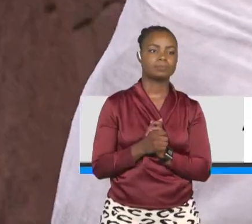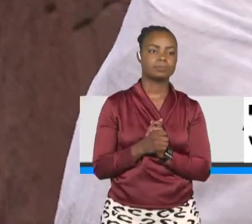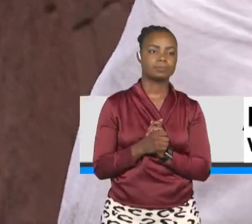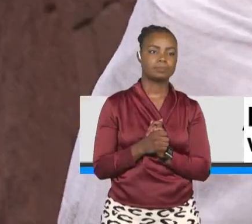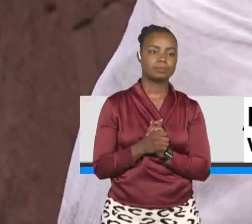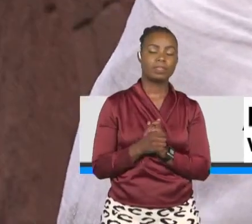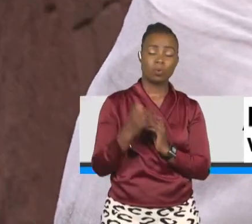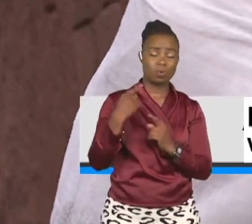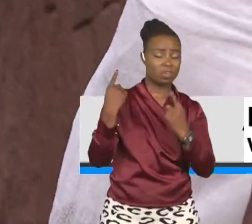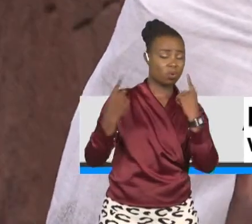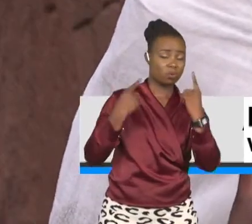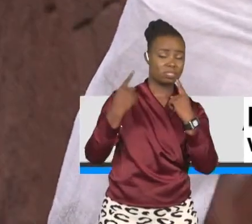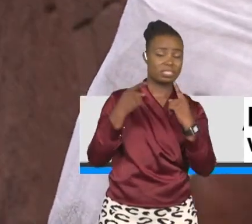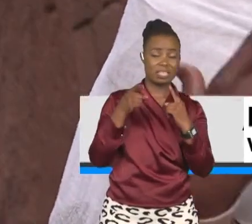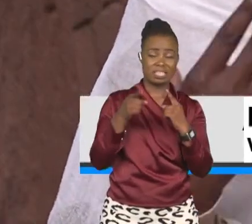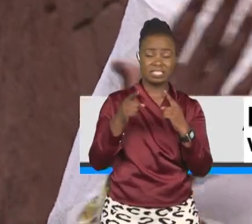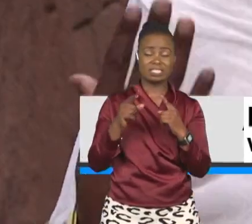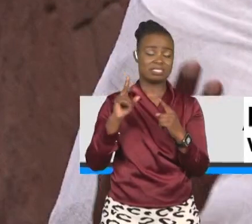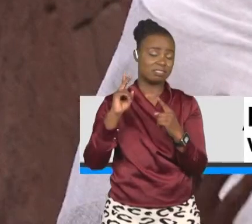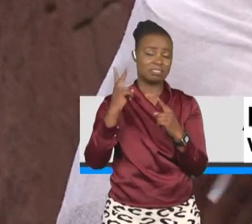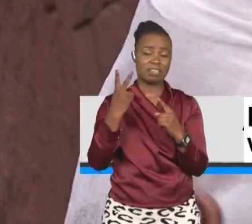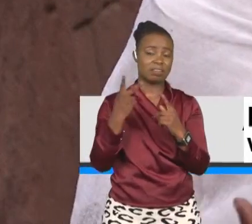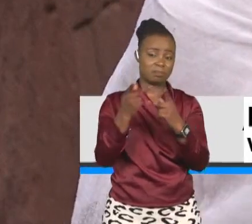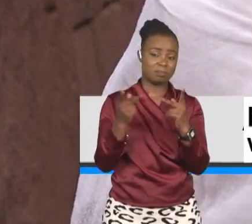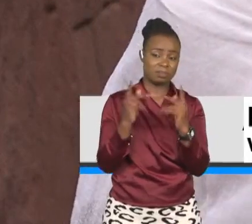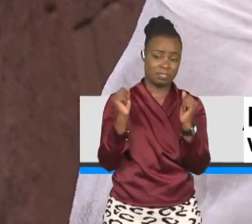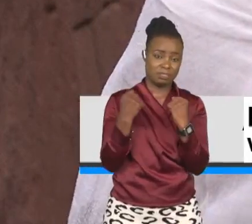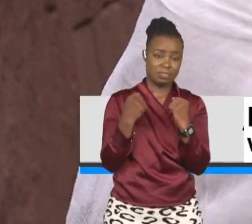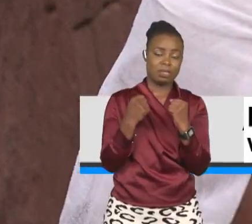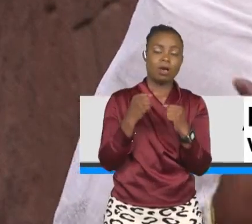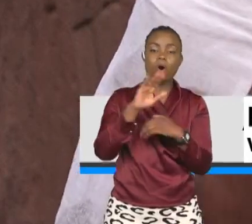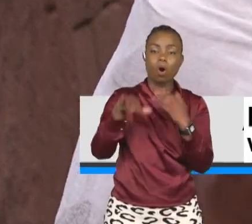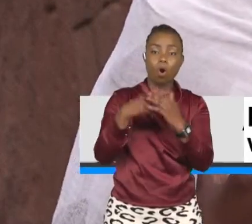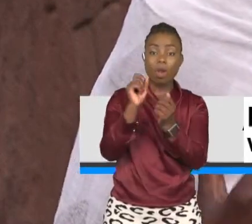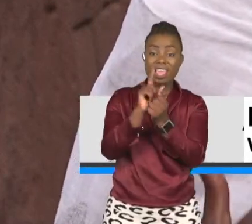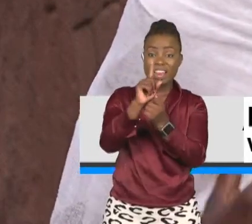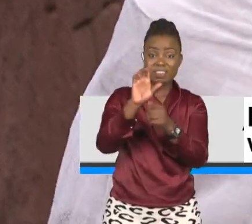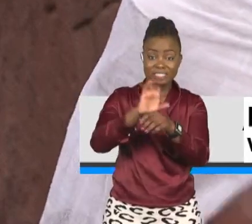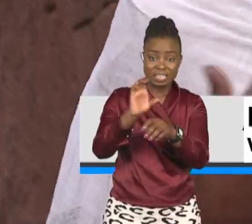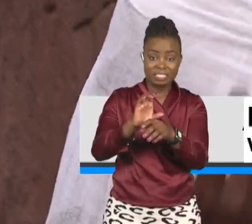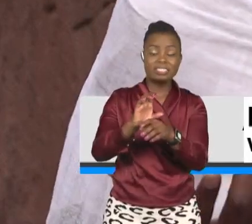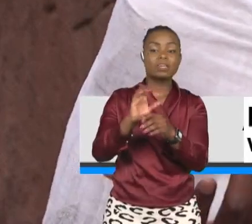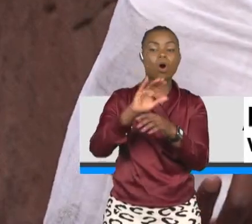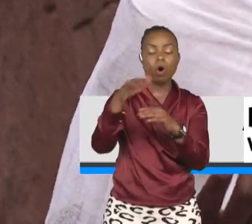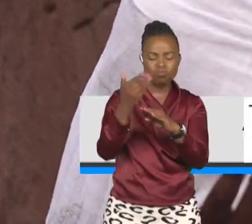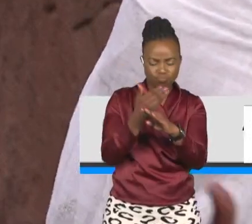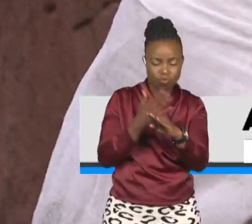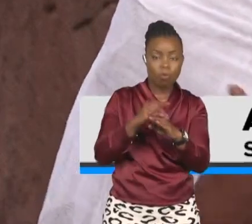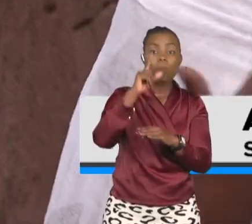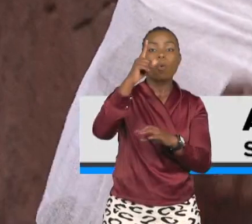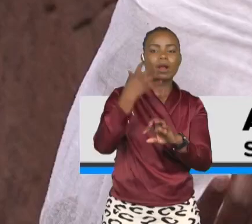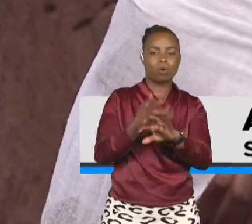We consider it as our second Jerusalem. The fact that all the 11 churches are carved out of one rock is a miracle to